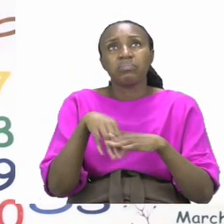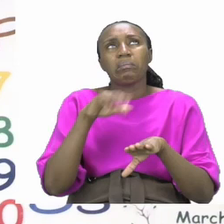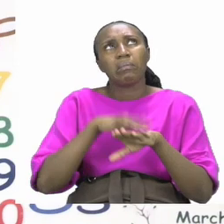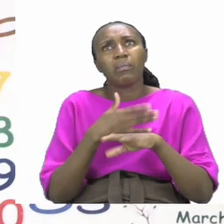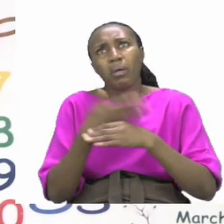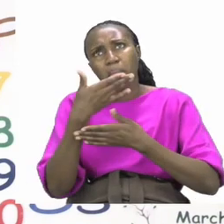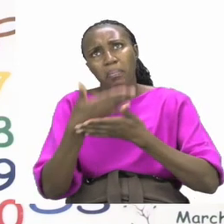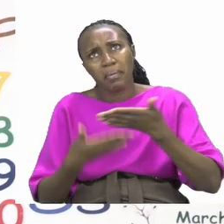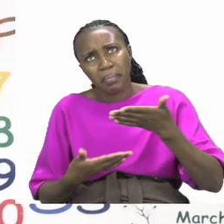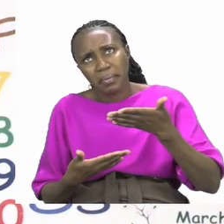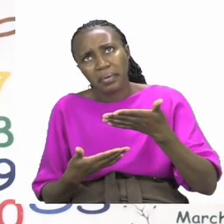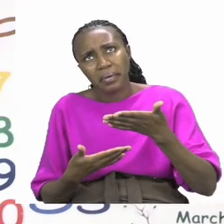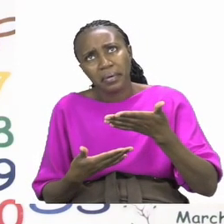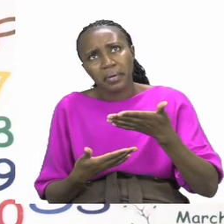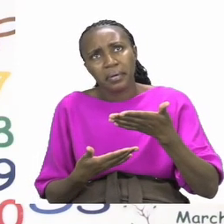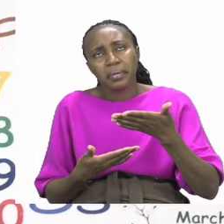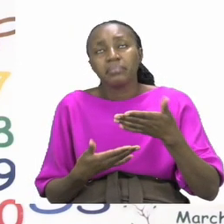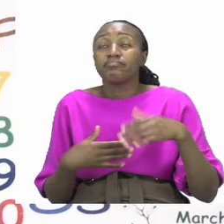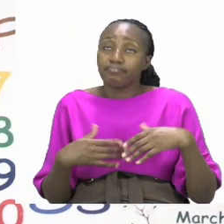papers that we don't need.